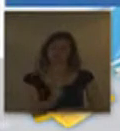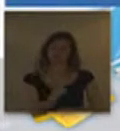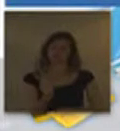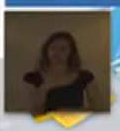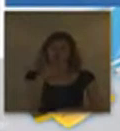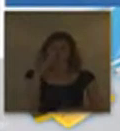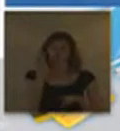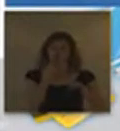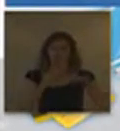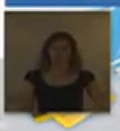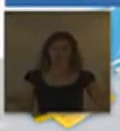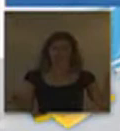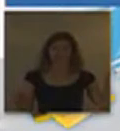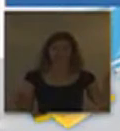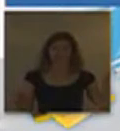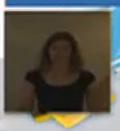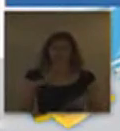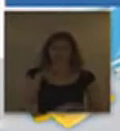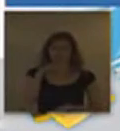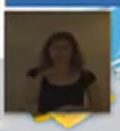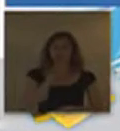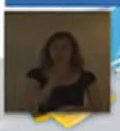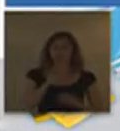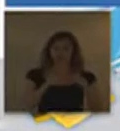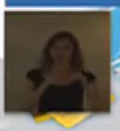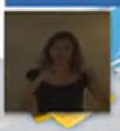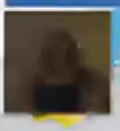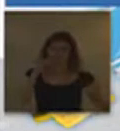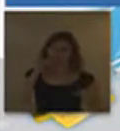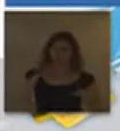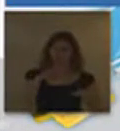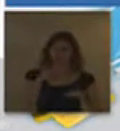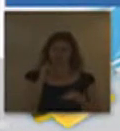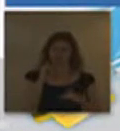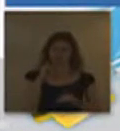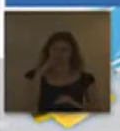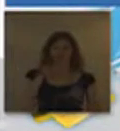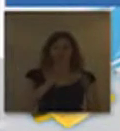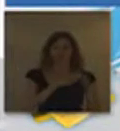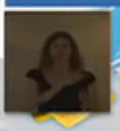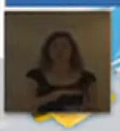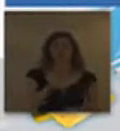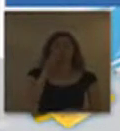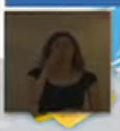problems and children that are not means that there's big differences between deaf children